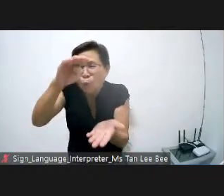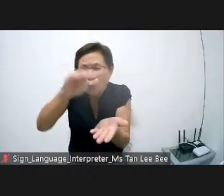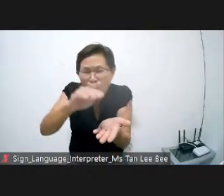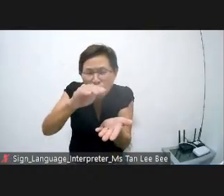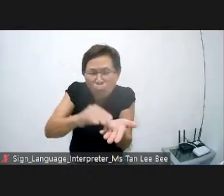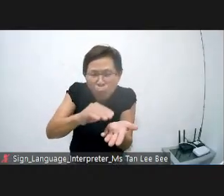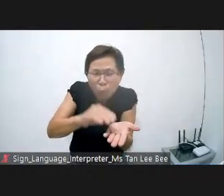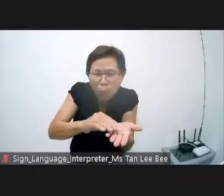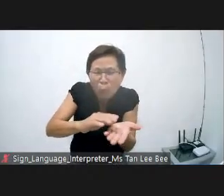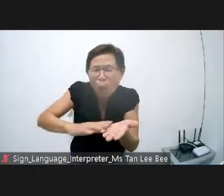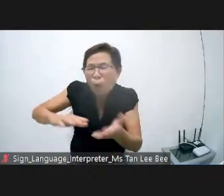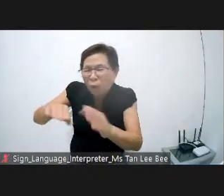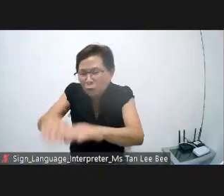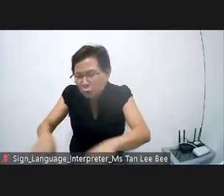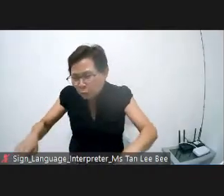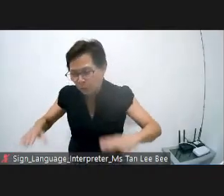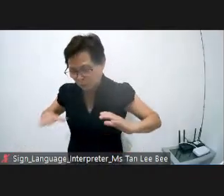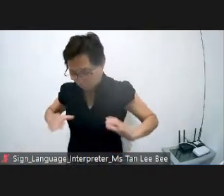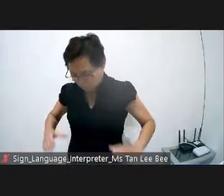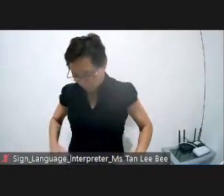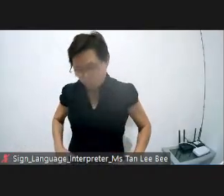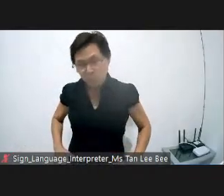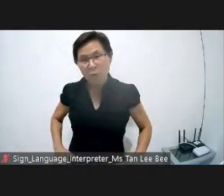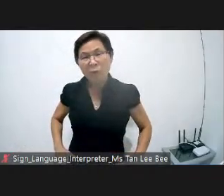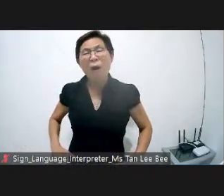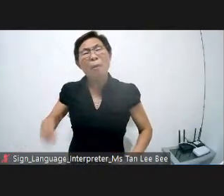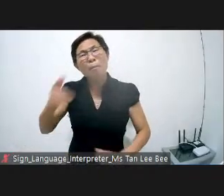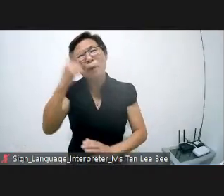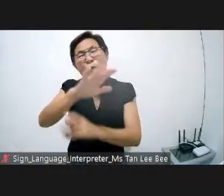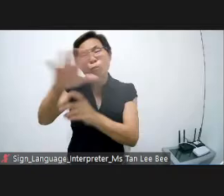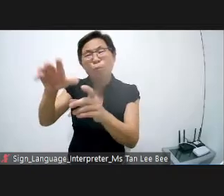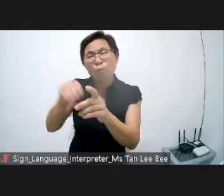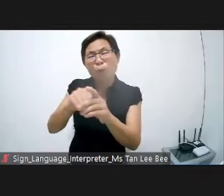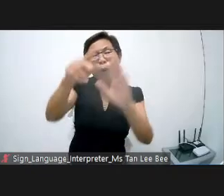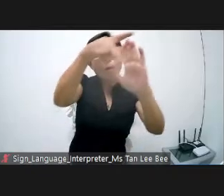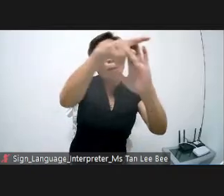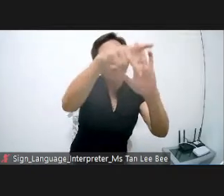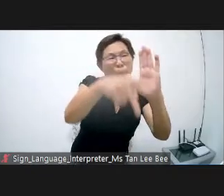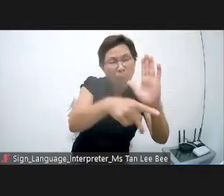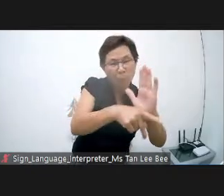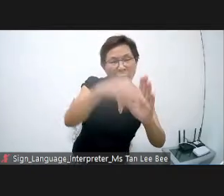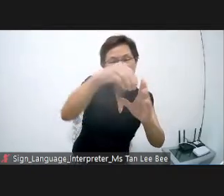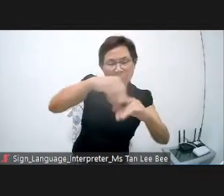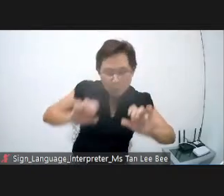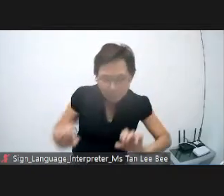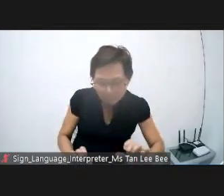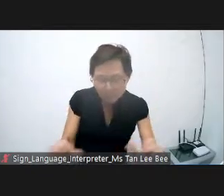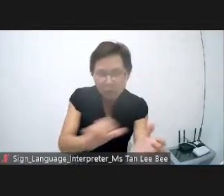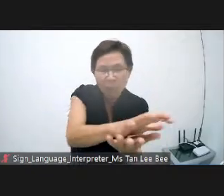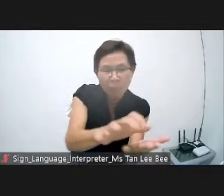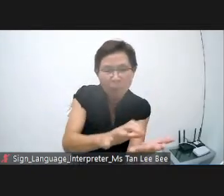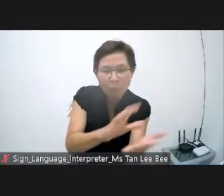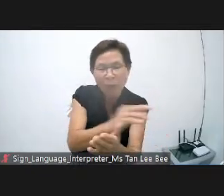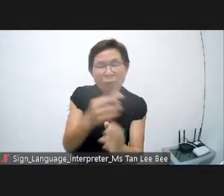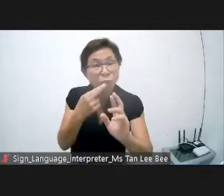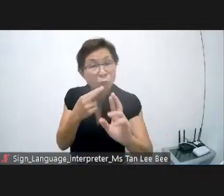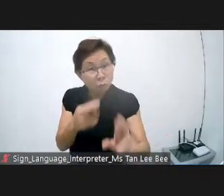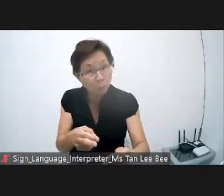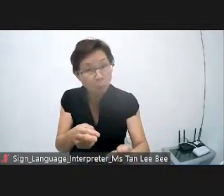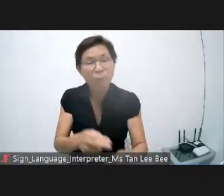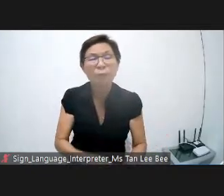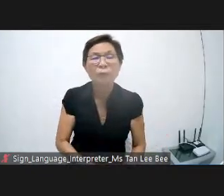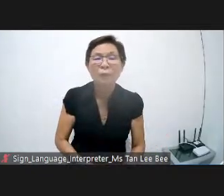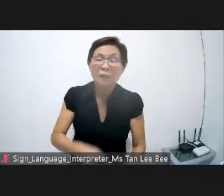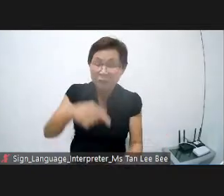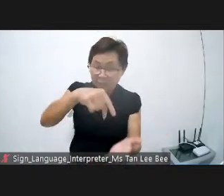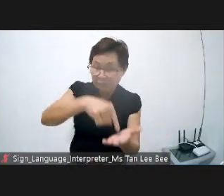impacts on learners with disabilities following inclusive principles in emergency planning and response. This